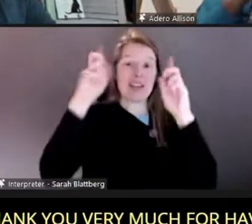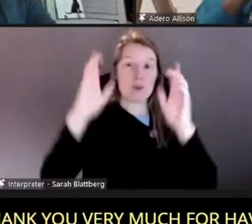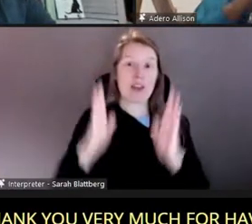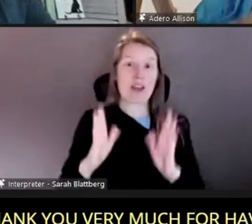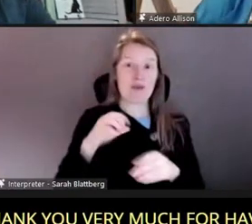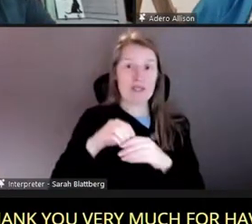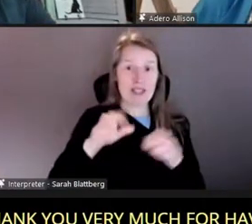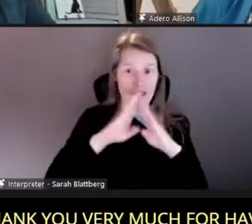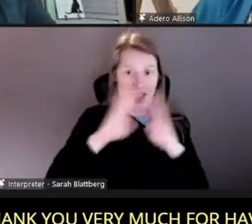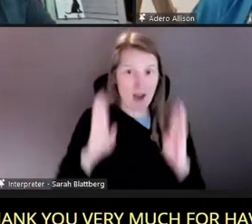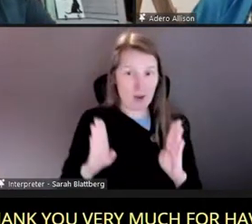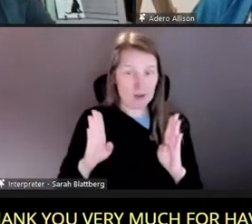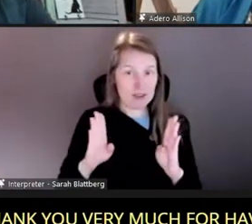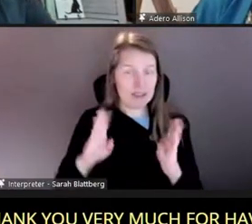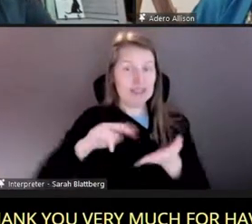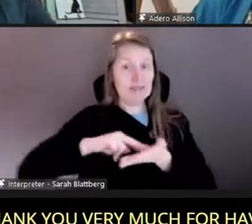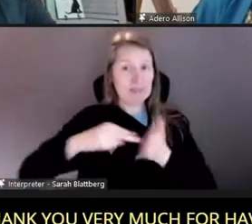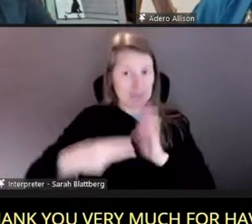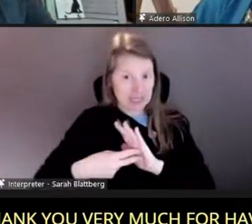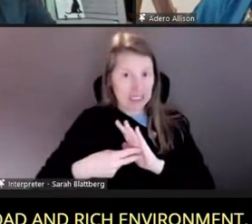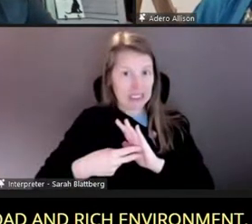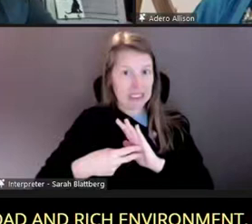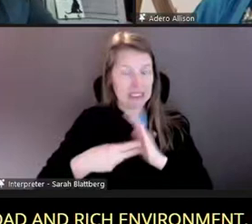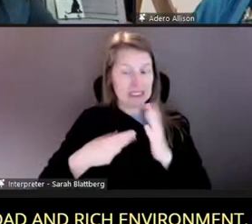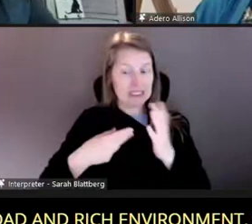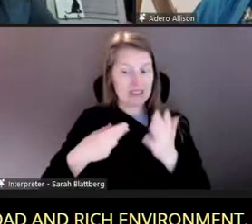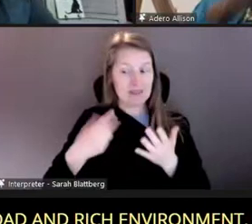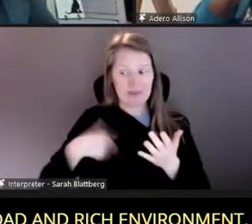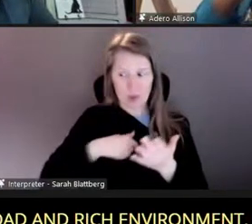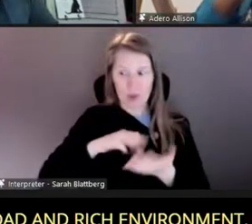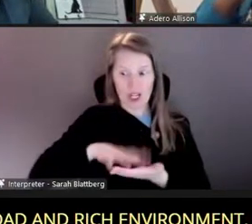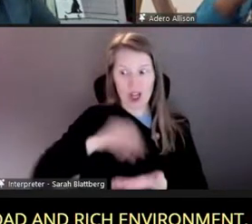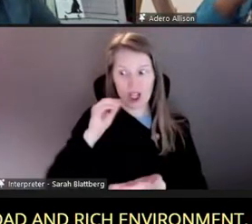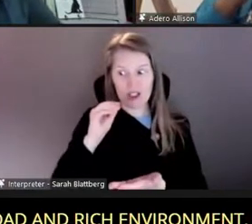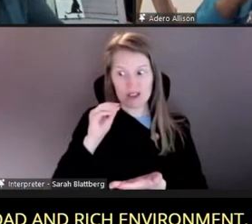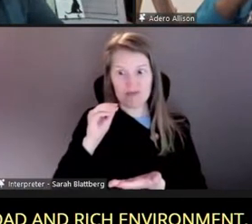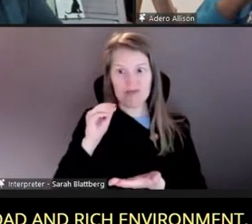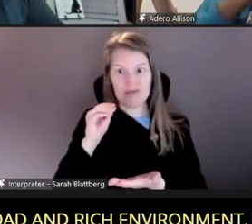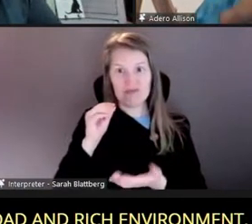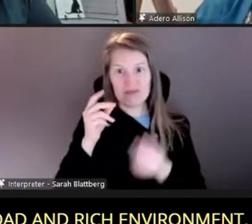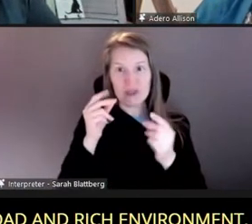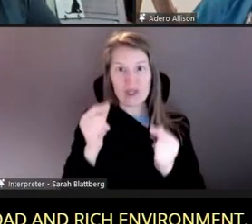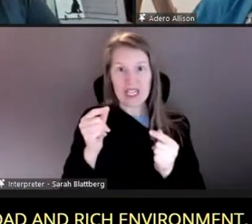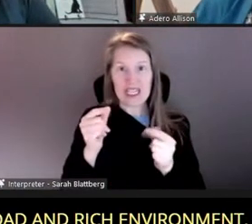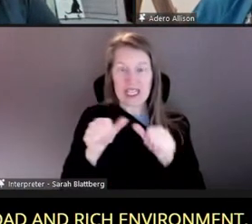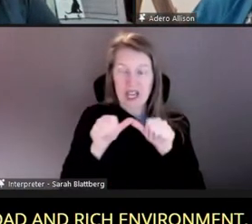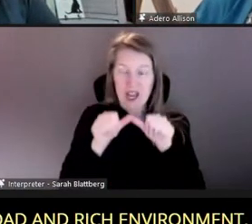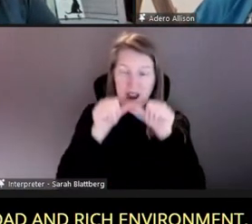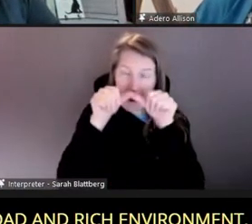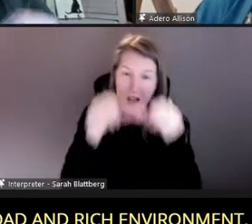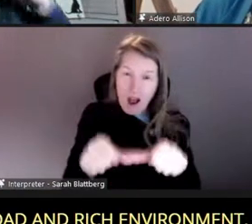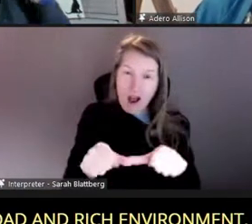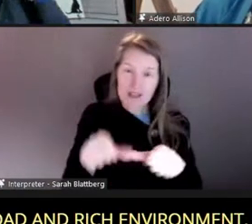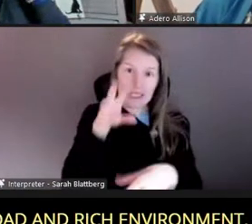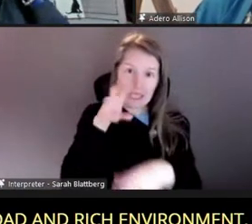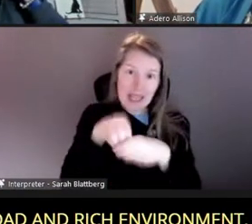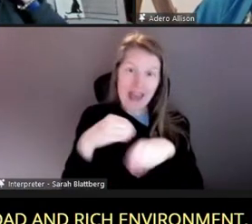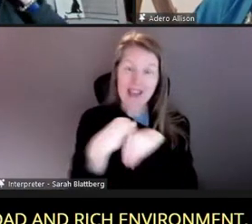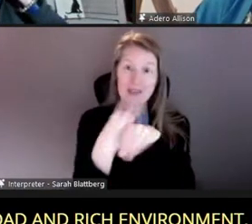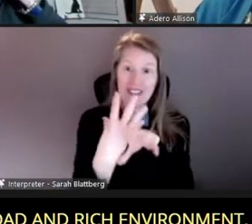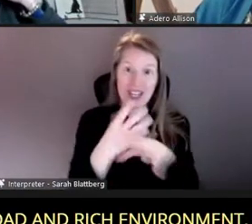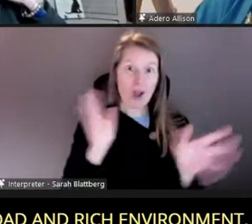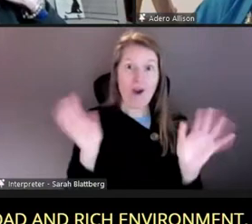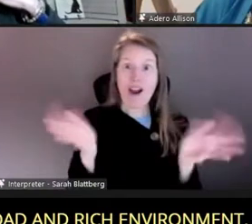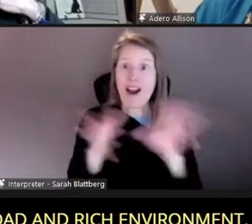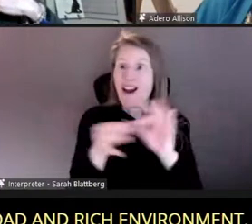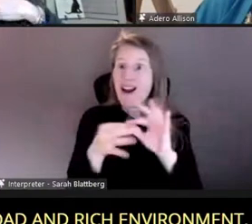So we were basically discovering that the kind of constant and engaged video streaming that we're